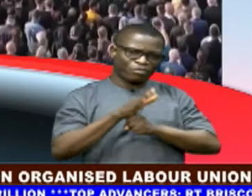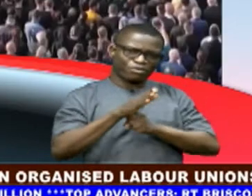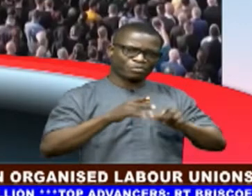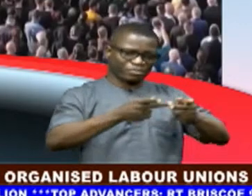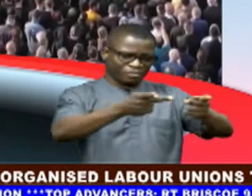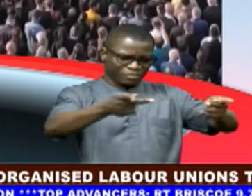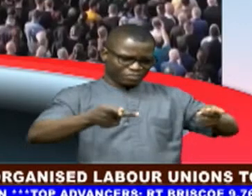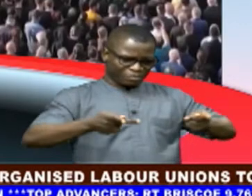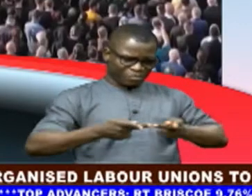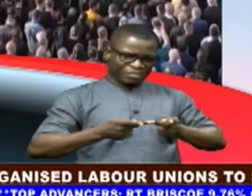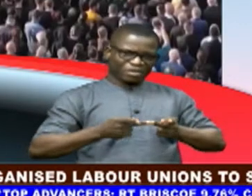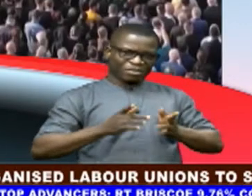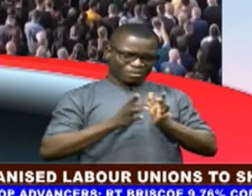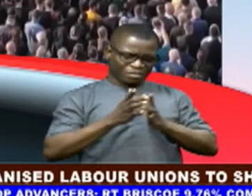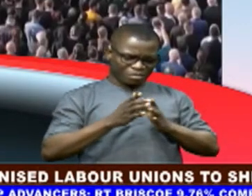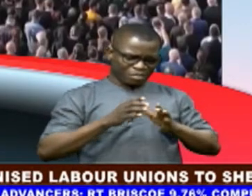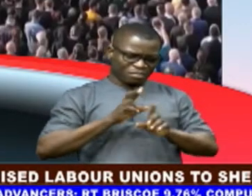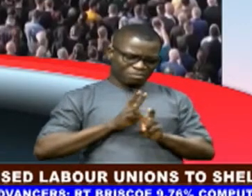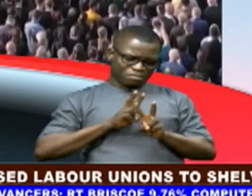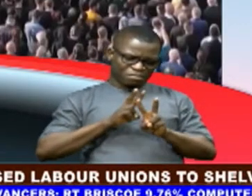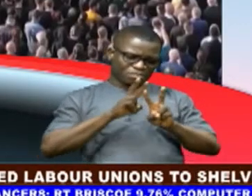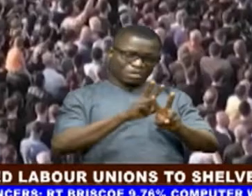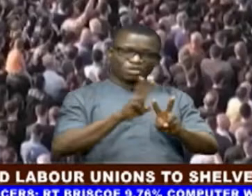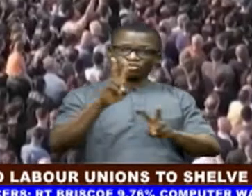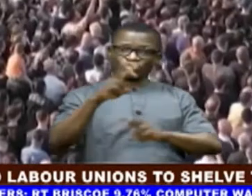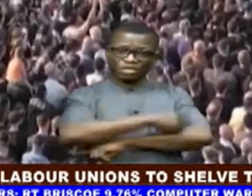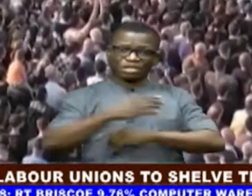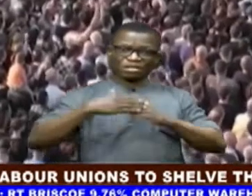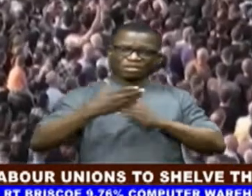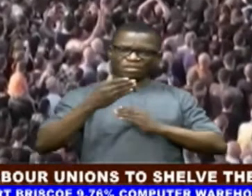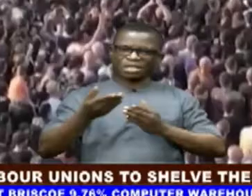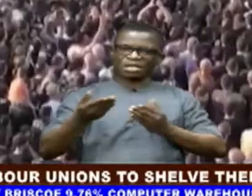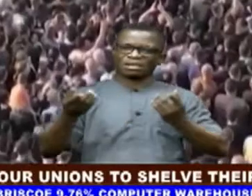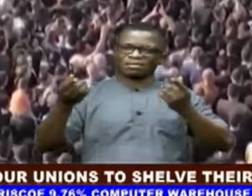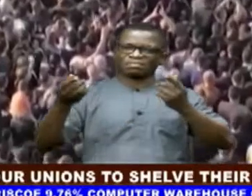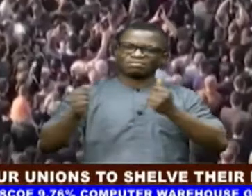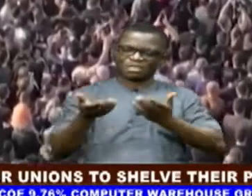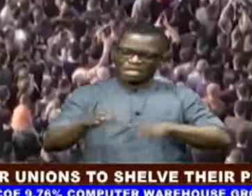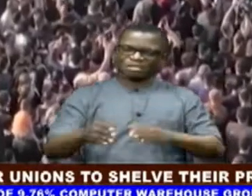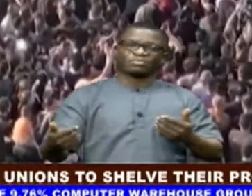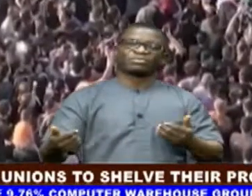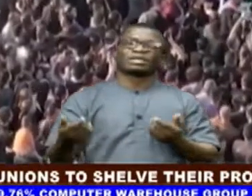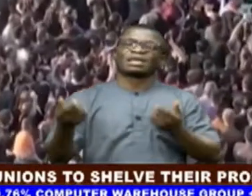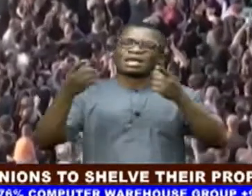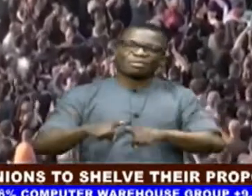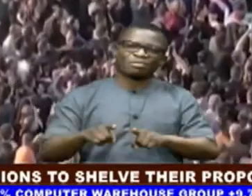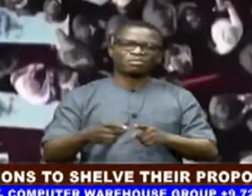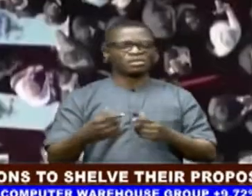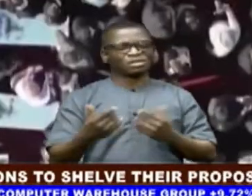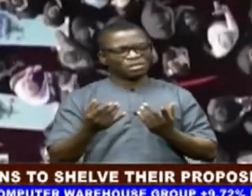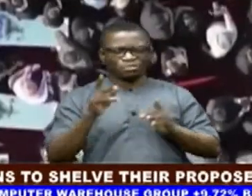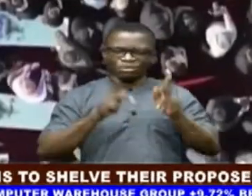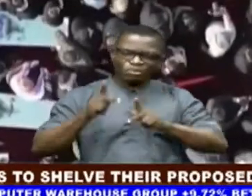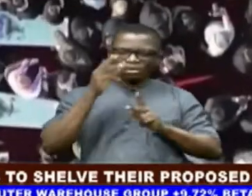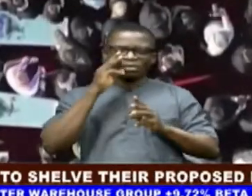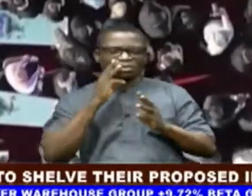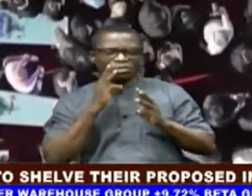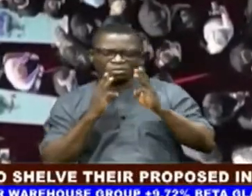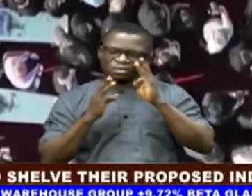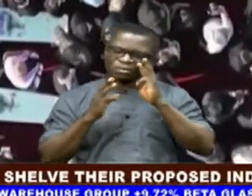Thursday, 2 days after the disaster. Mourners wept, ululated, and quietly embraced one another under